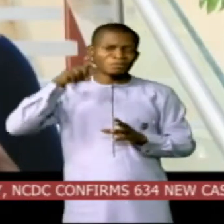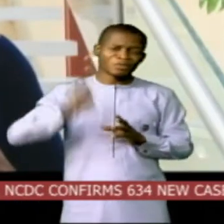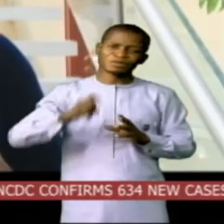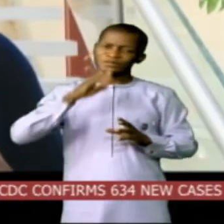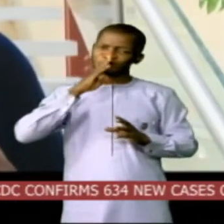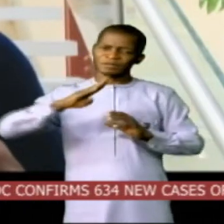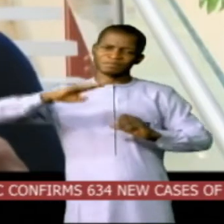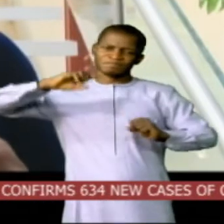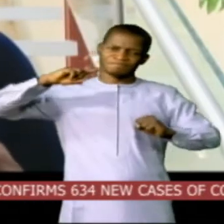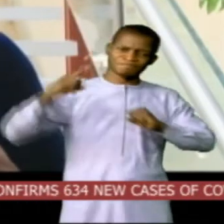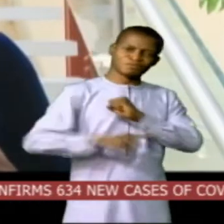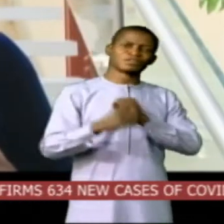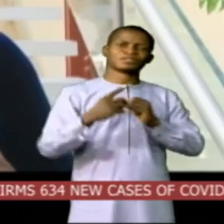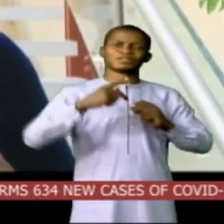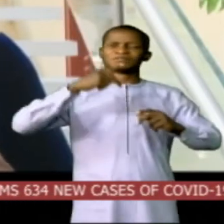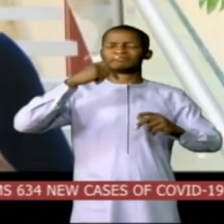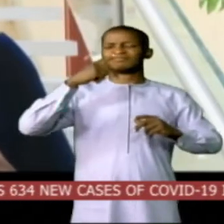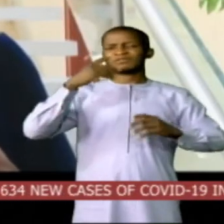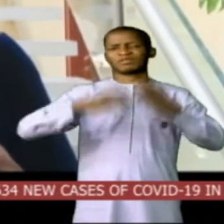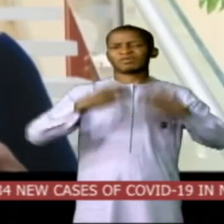prosecuted.